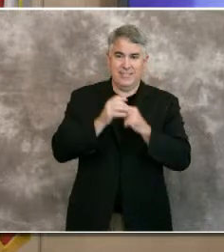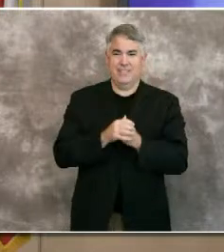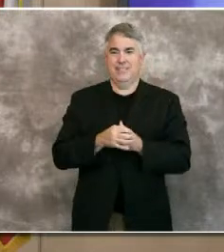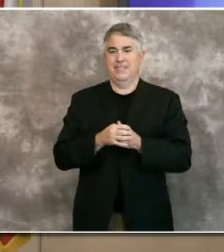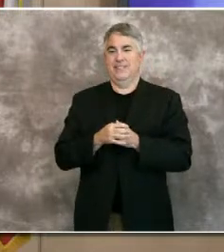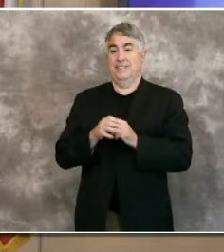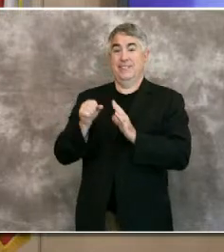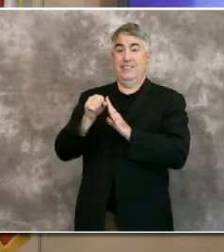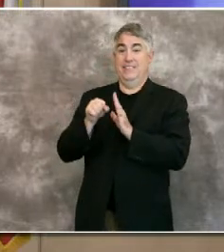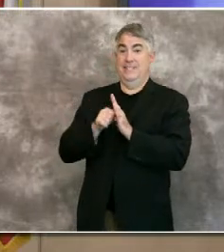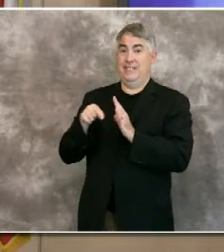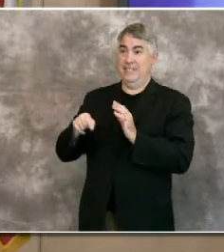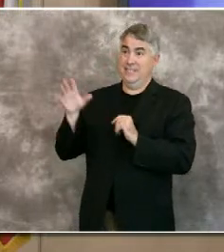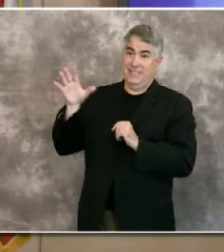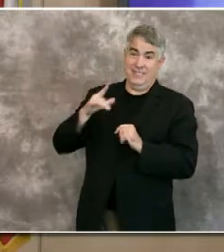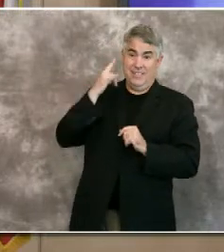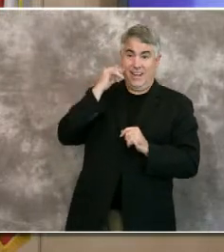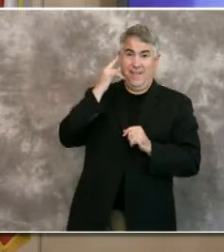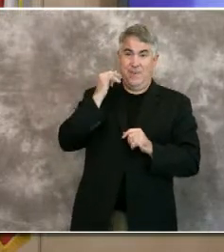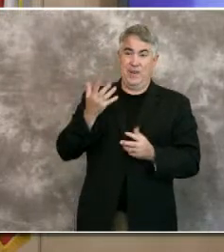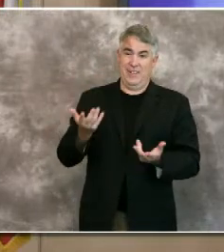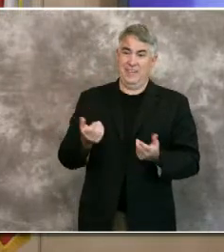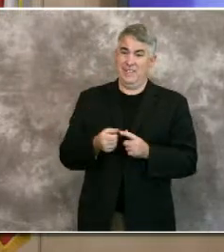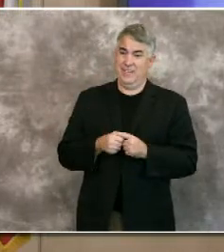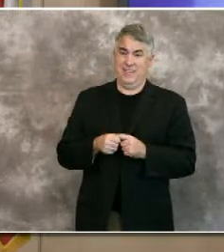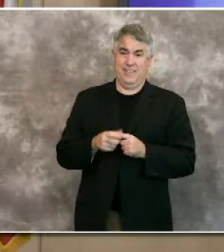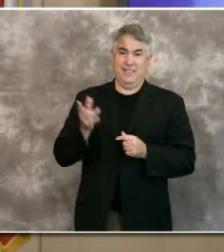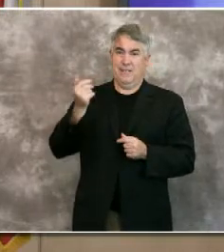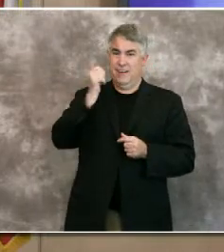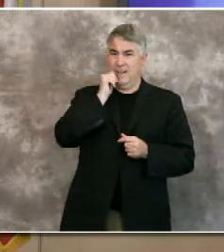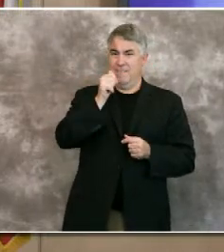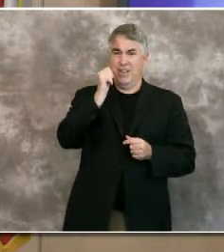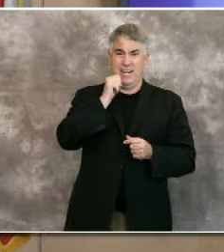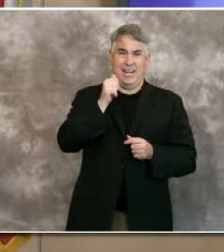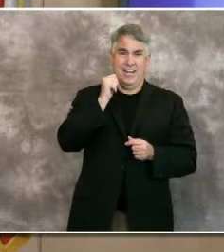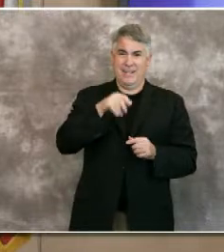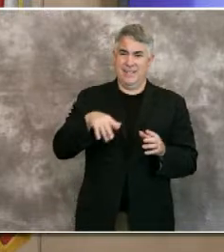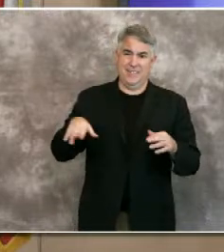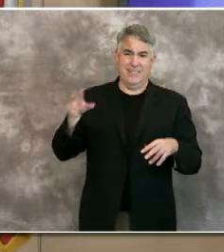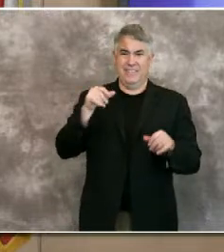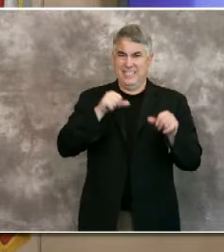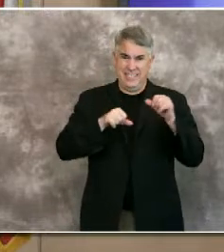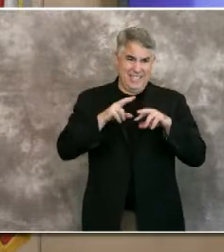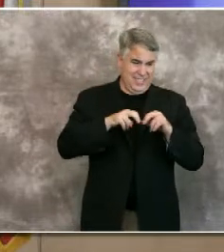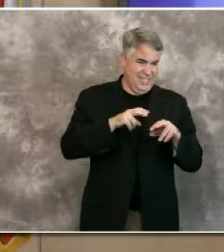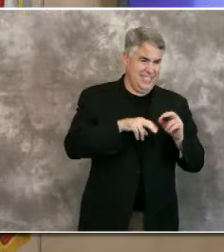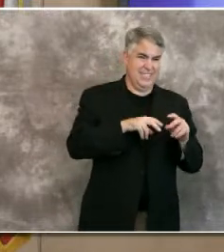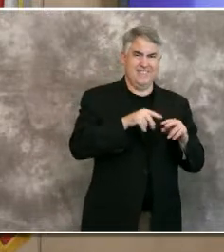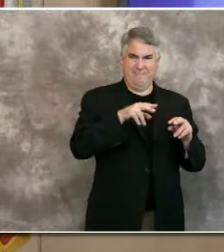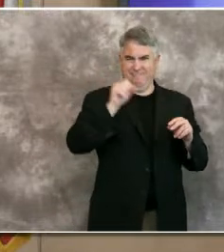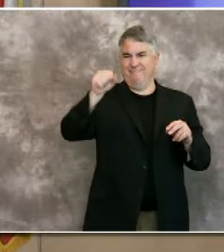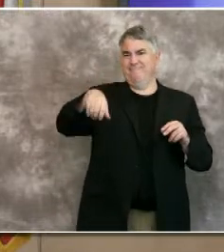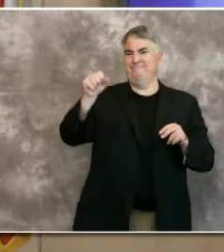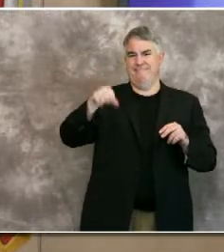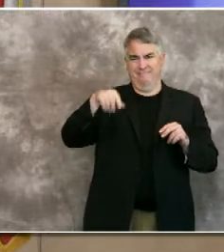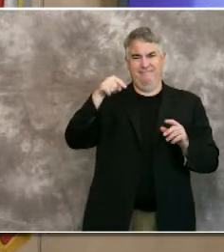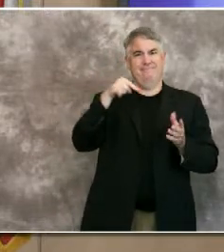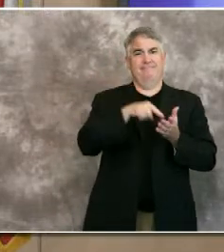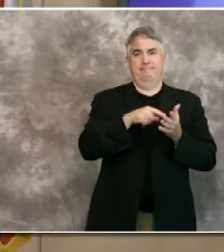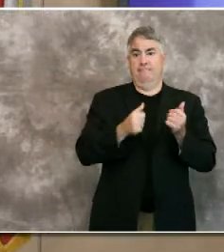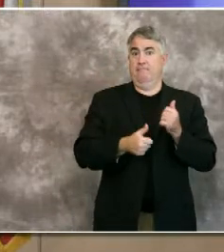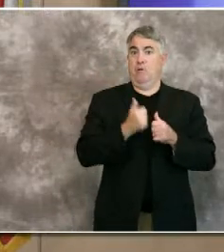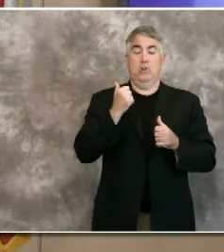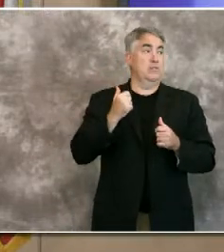Wooten pointed out, there is a growing, every day, a growing body of scientific evidence that suggests that this may be one of the most effective things we can